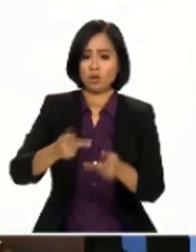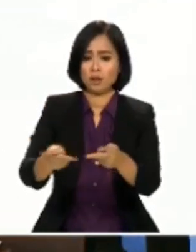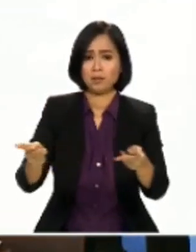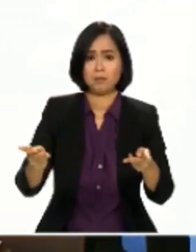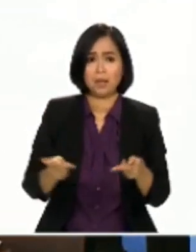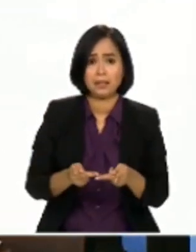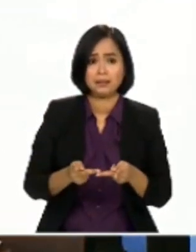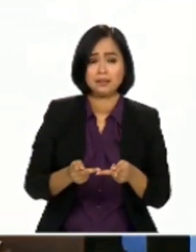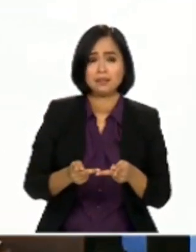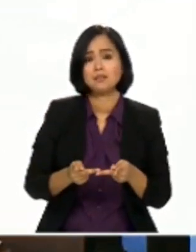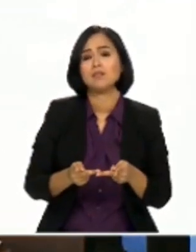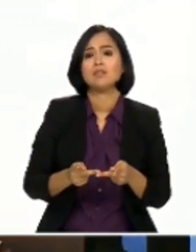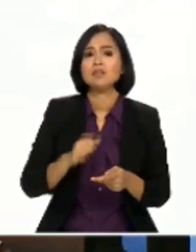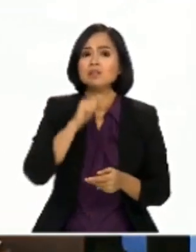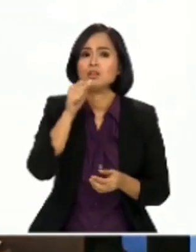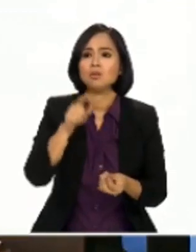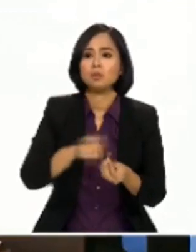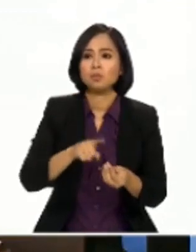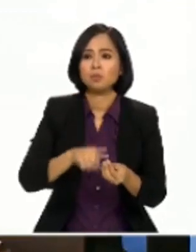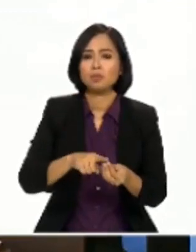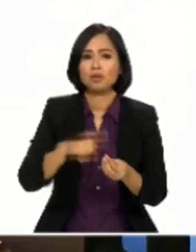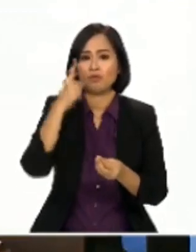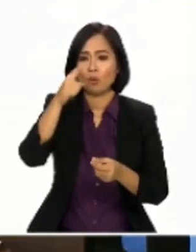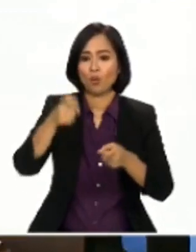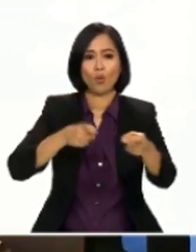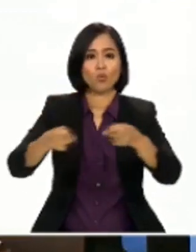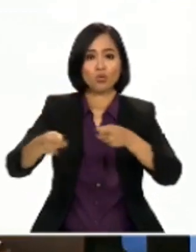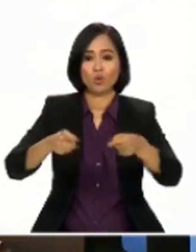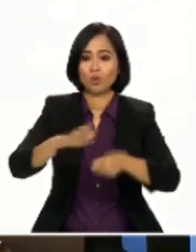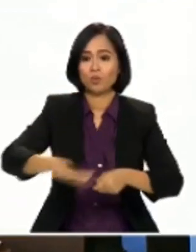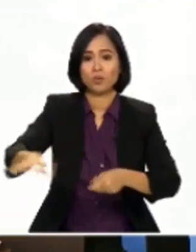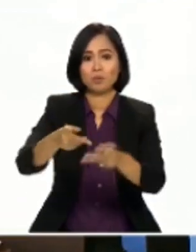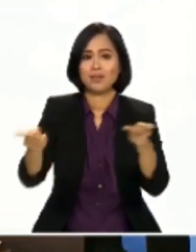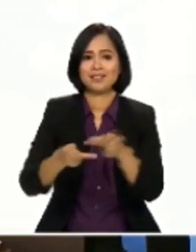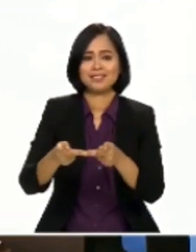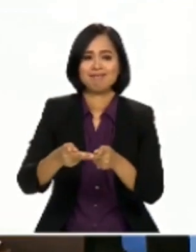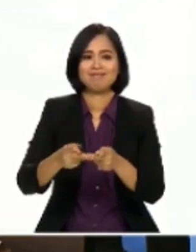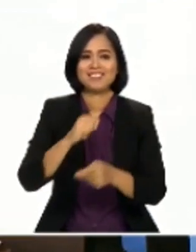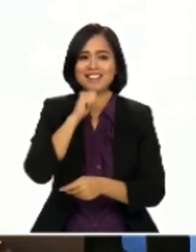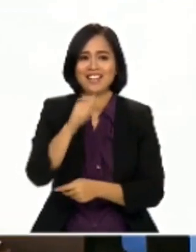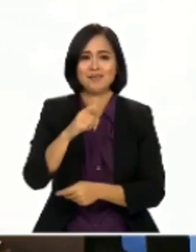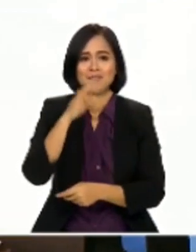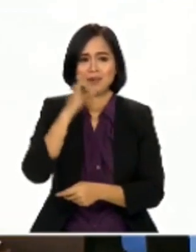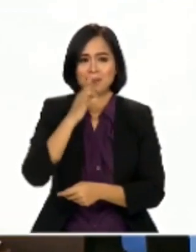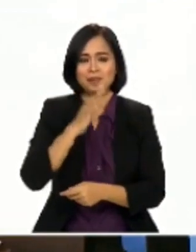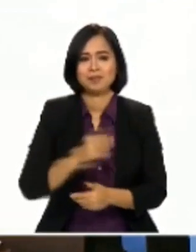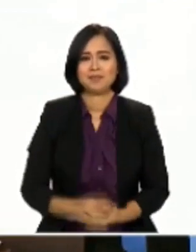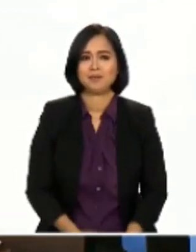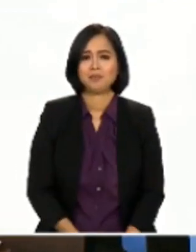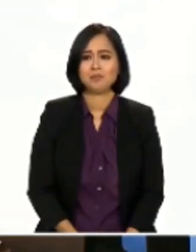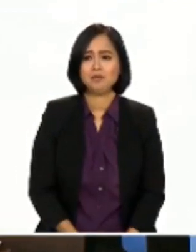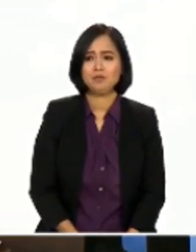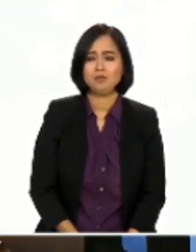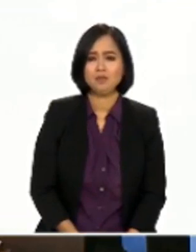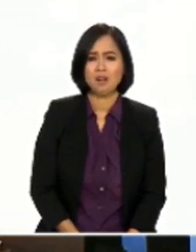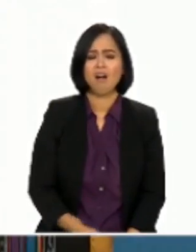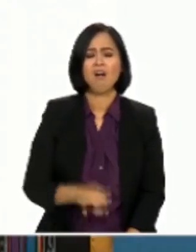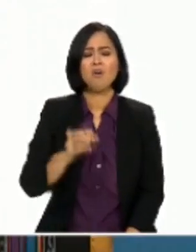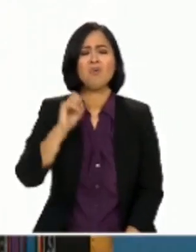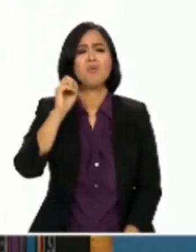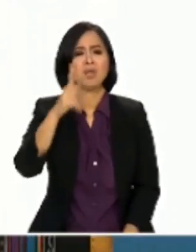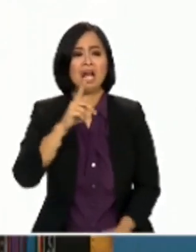Pero hindi tayo in control of the property. Yan, magsabi sila, of course, I will allow